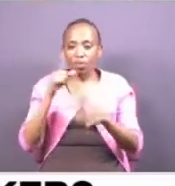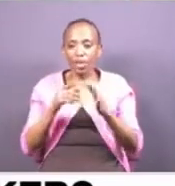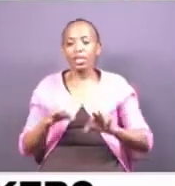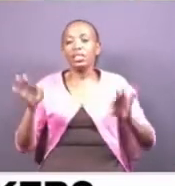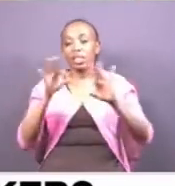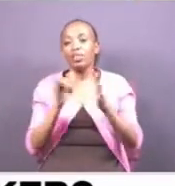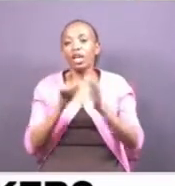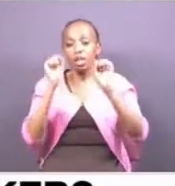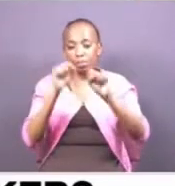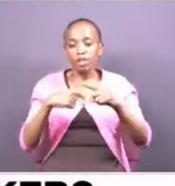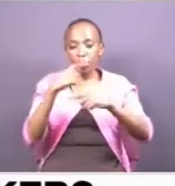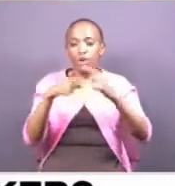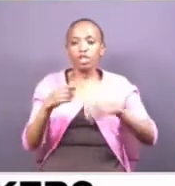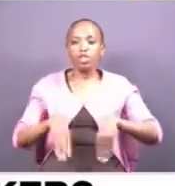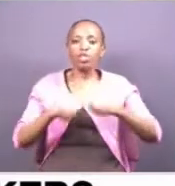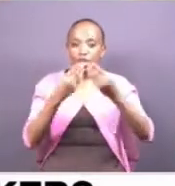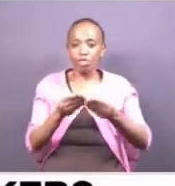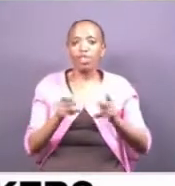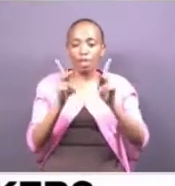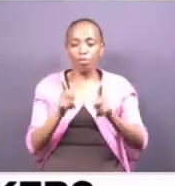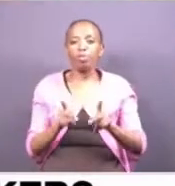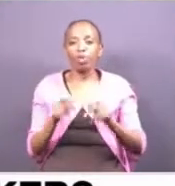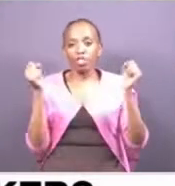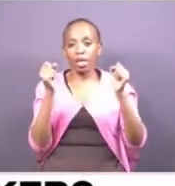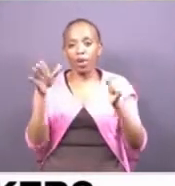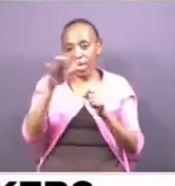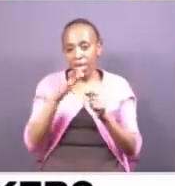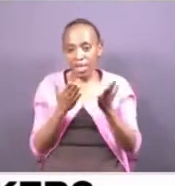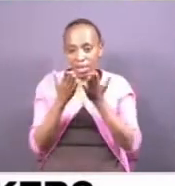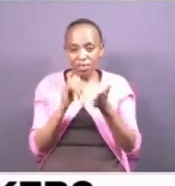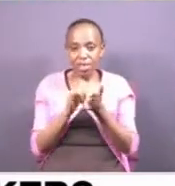so that they can continue giving the people of Nyandarua the services that they require.